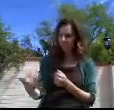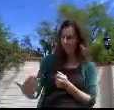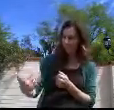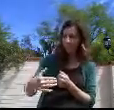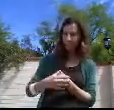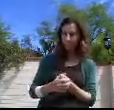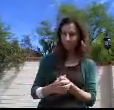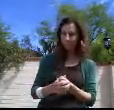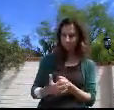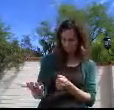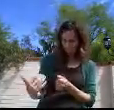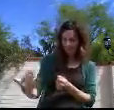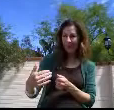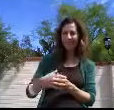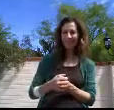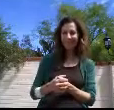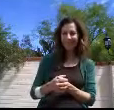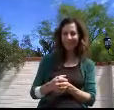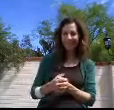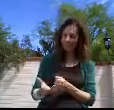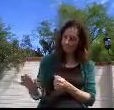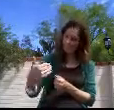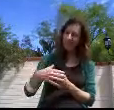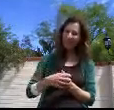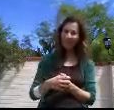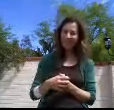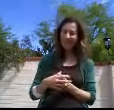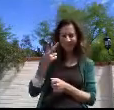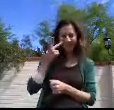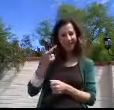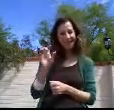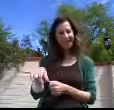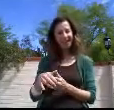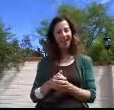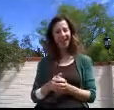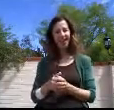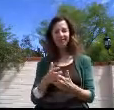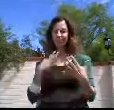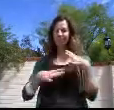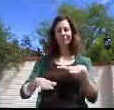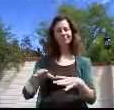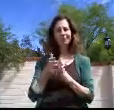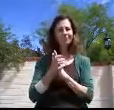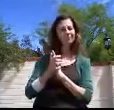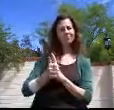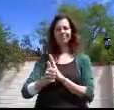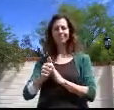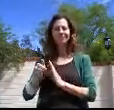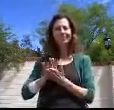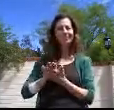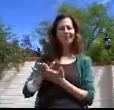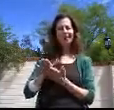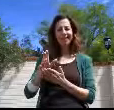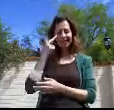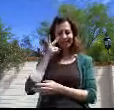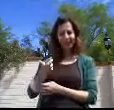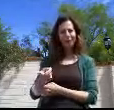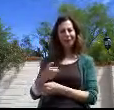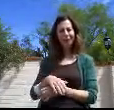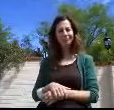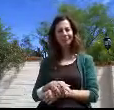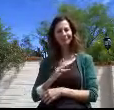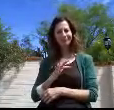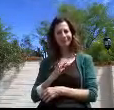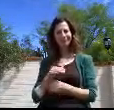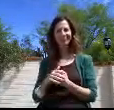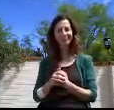Come on. Let's go. Let's go. Show off Come your on stuff. up. Woohoo! Look at that. She wears it well, don't you think? Look at her. Look